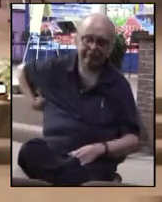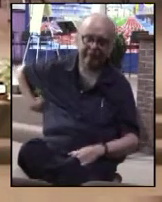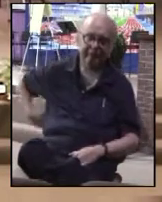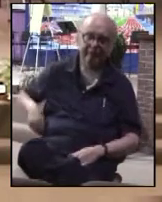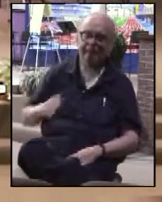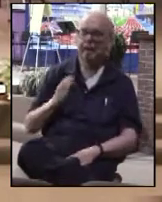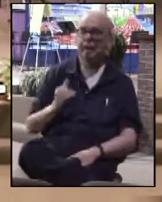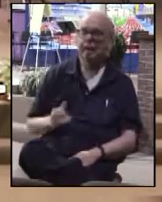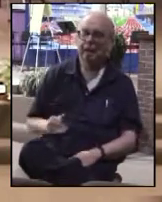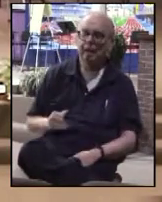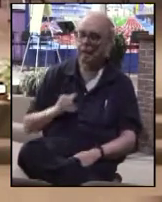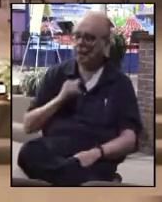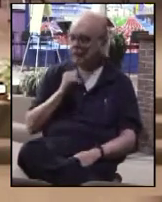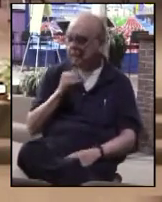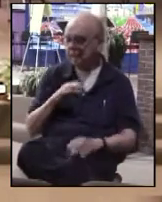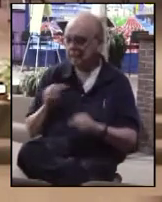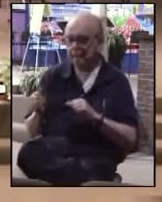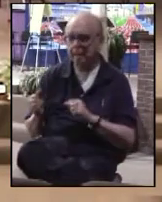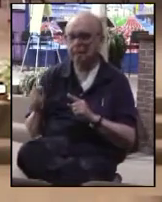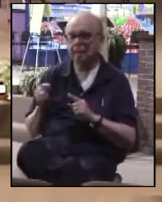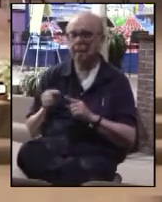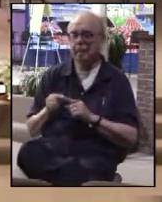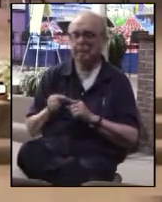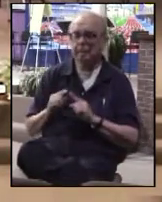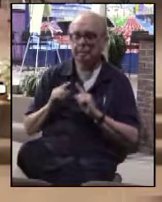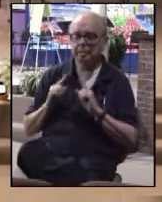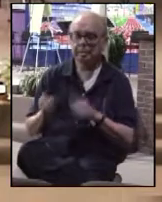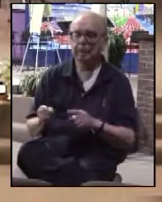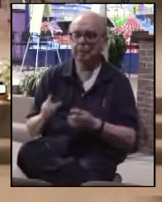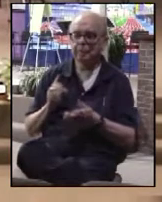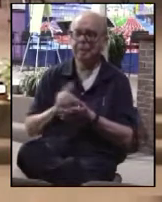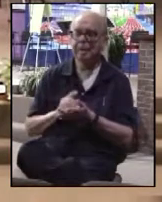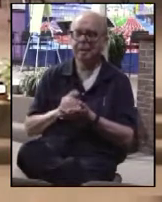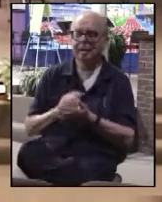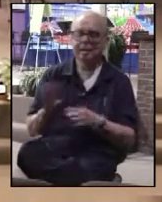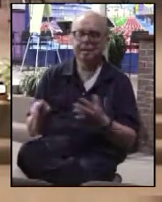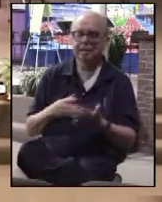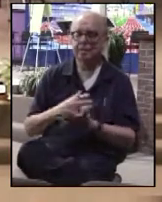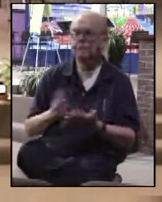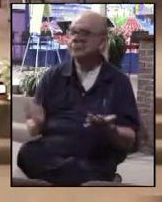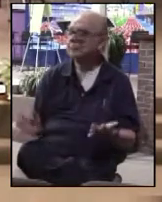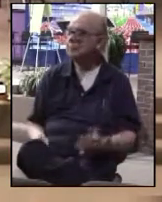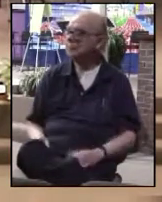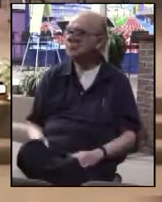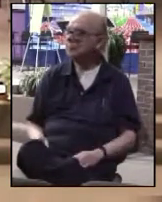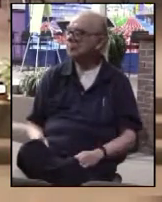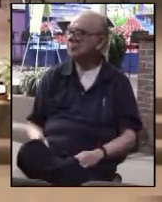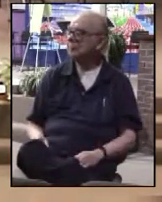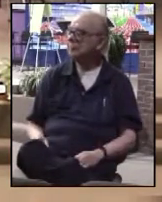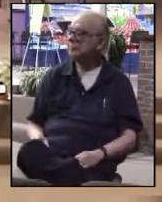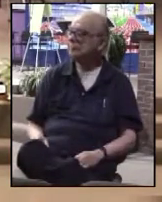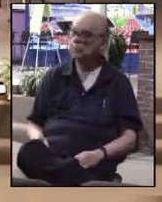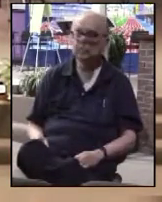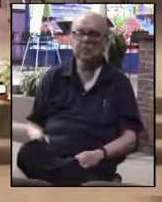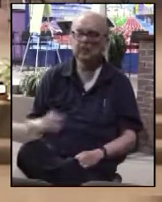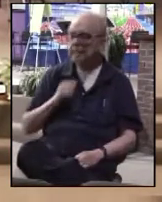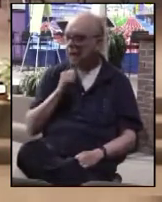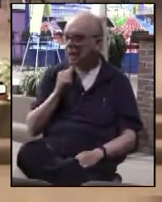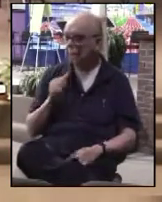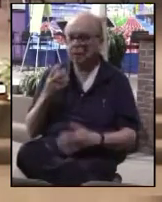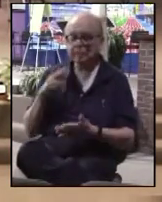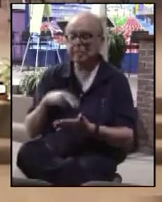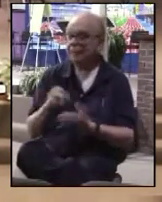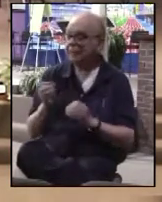because it ain't gonna go away until I go to a chiropractor and he does something I don't know where I learned don't dance anymore